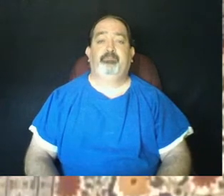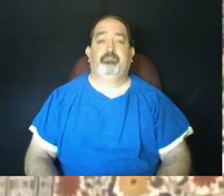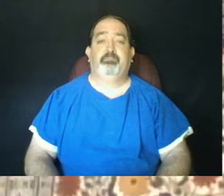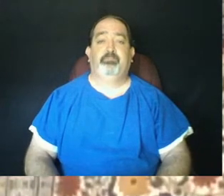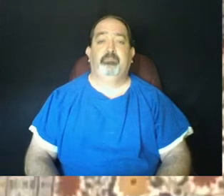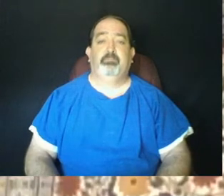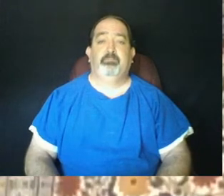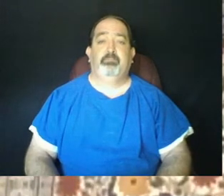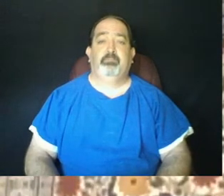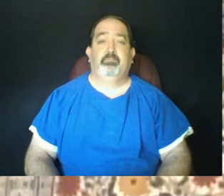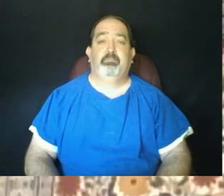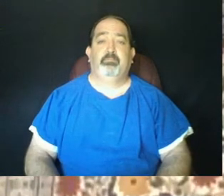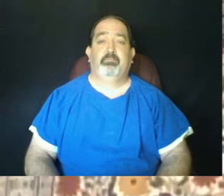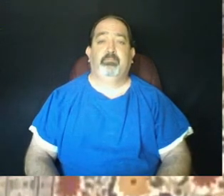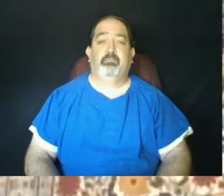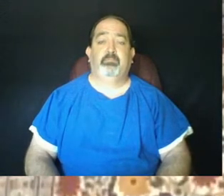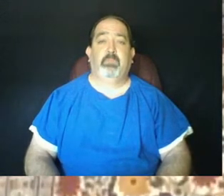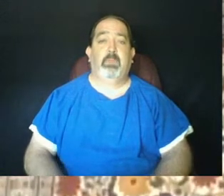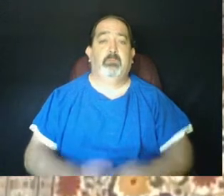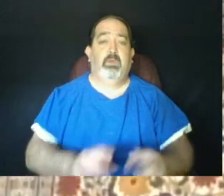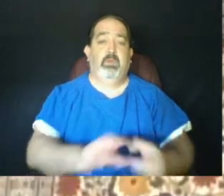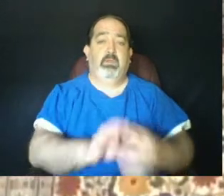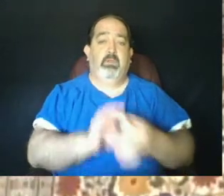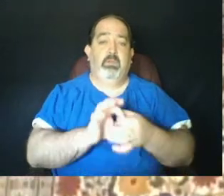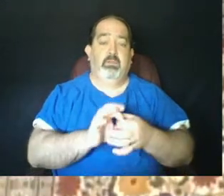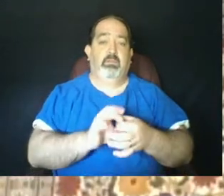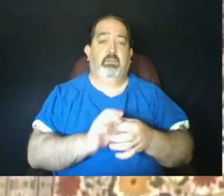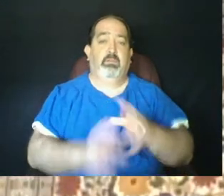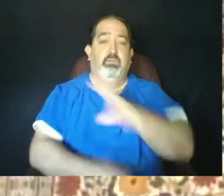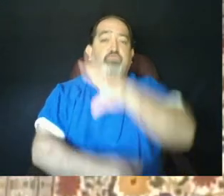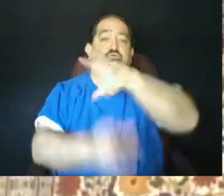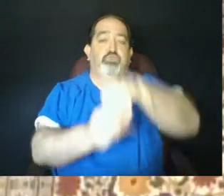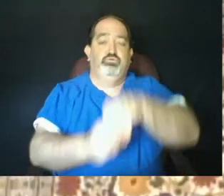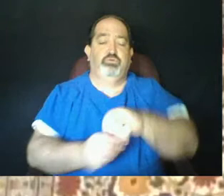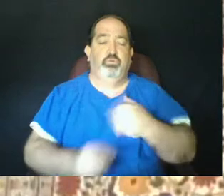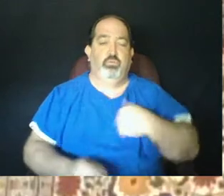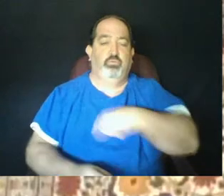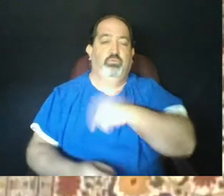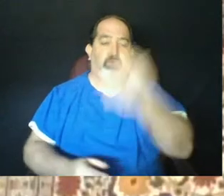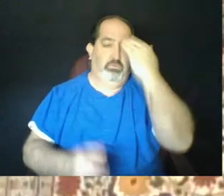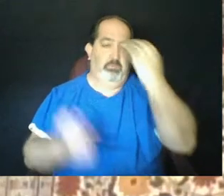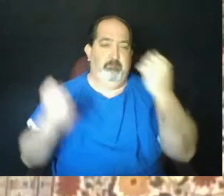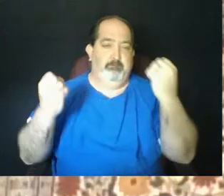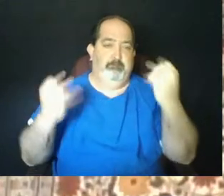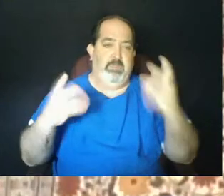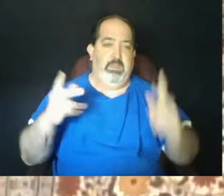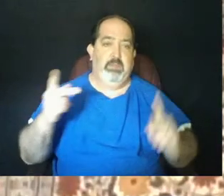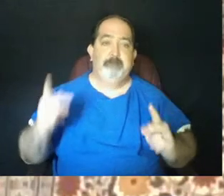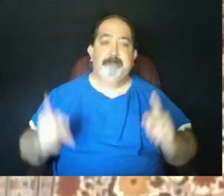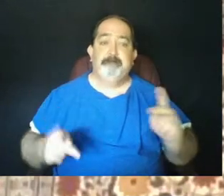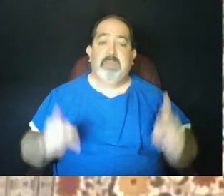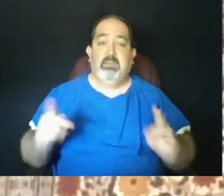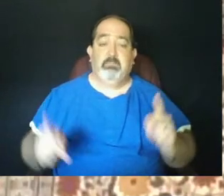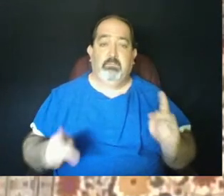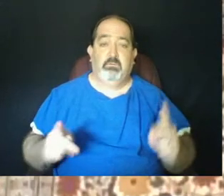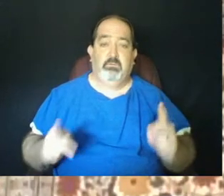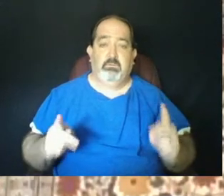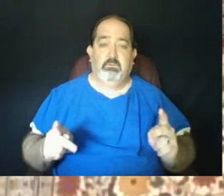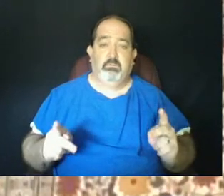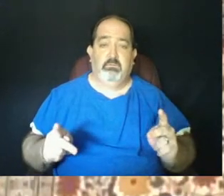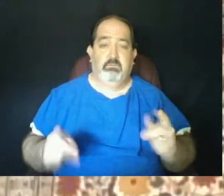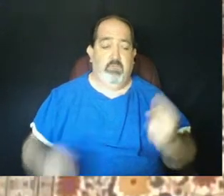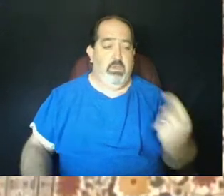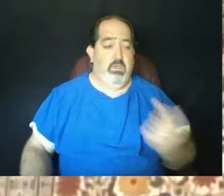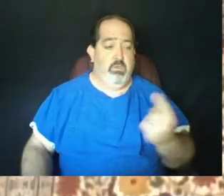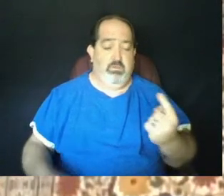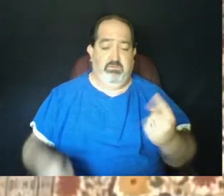In the spirit of inclusion, we know that there are a lot of people who don't always have